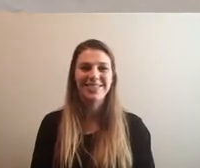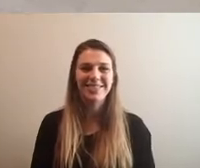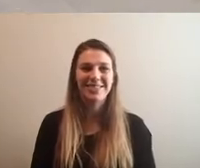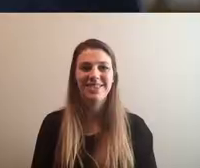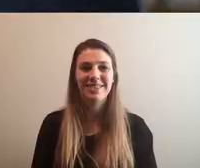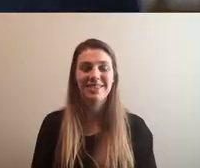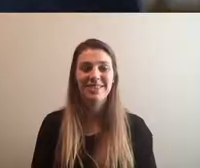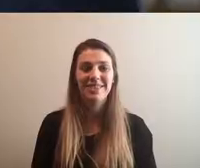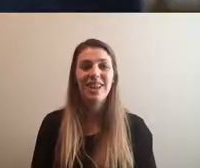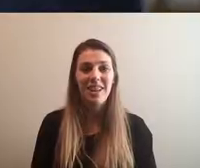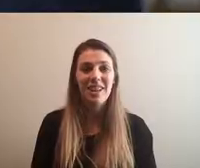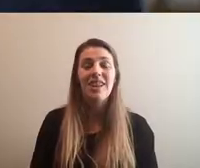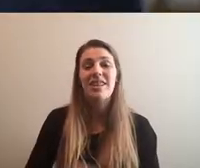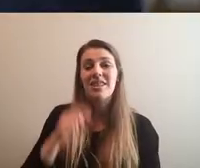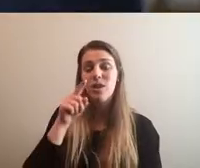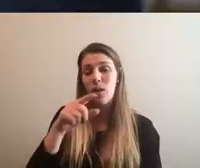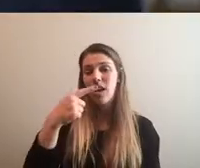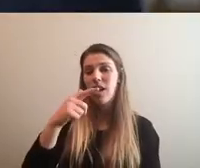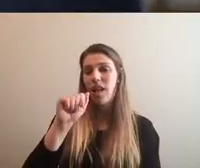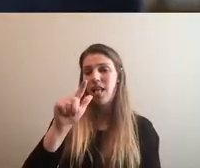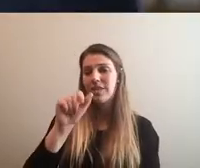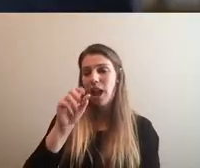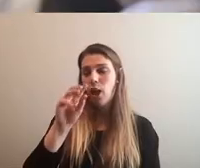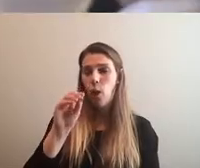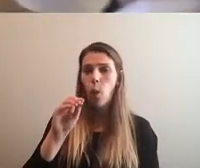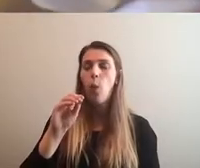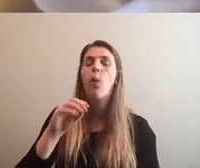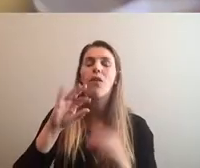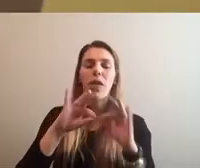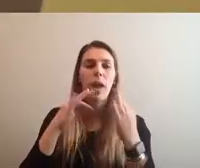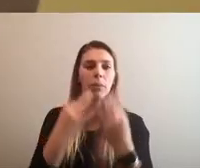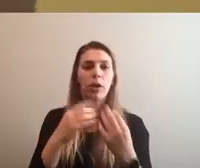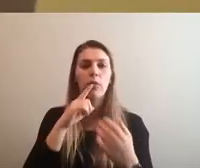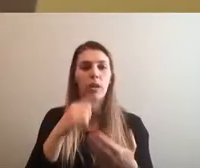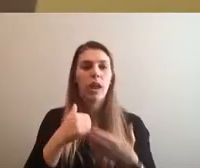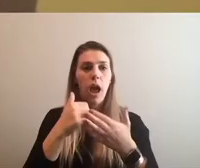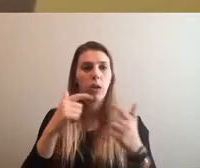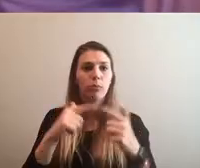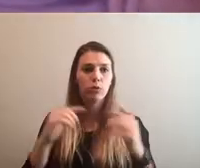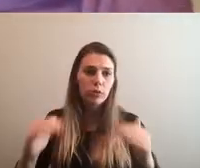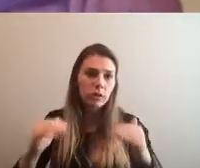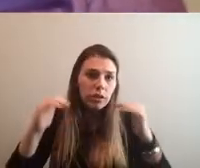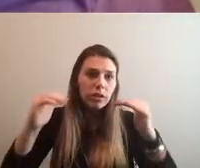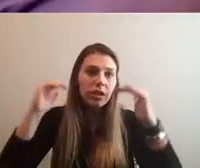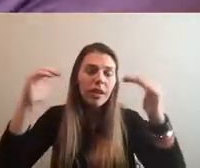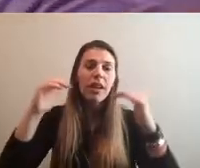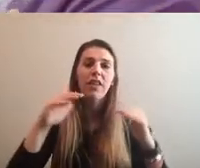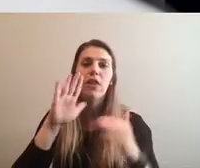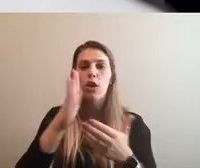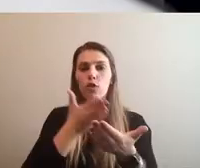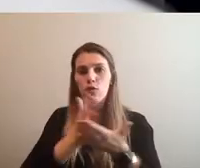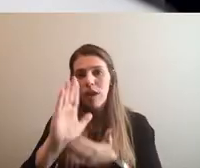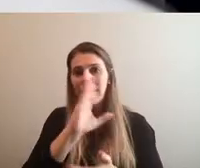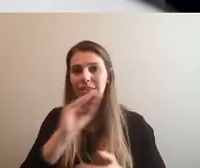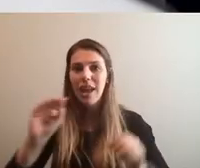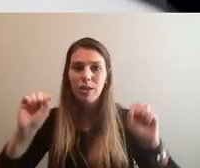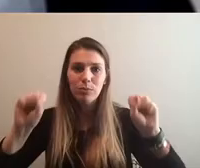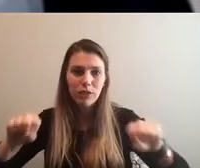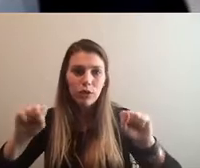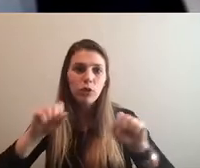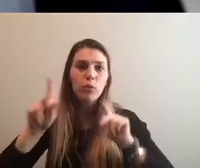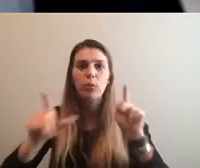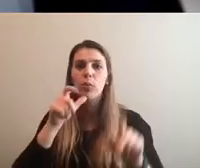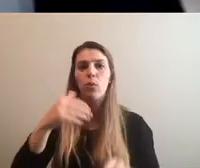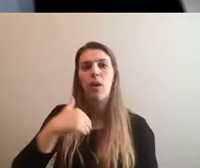Tom Golisano and the Golisano Foundation have done more to advance the healthcare rights and potential of people with